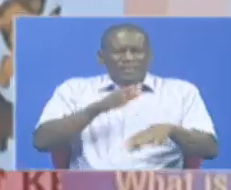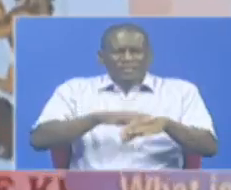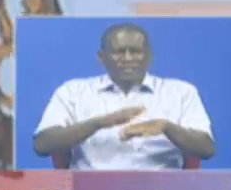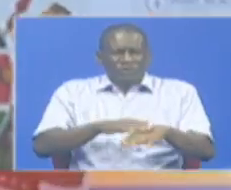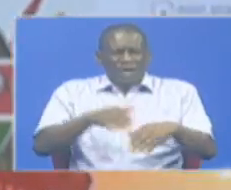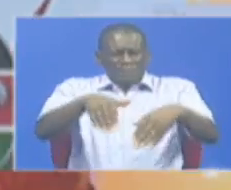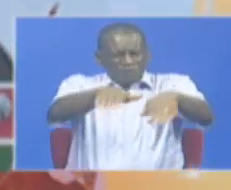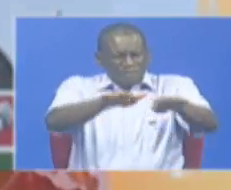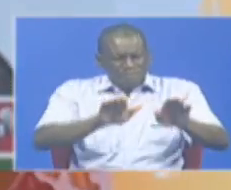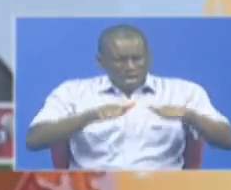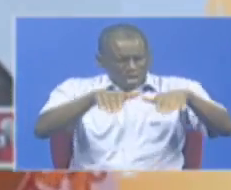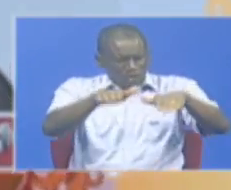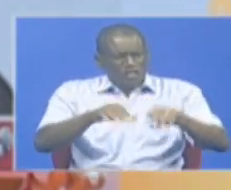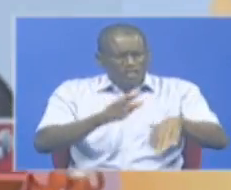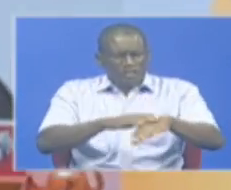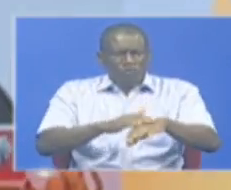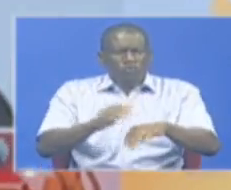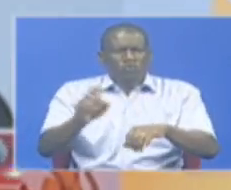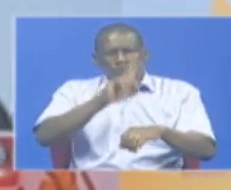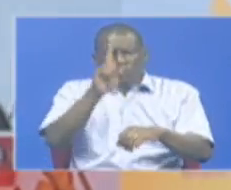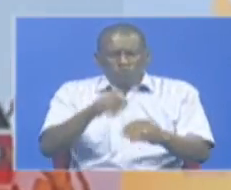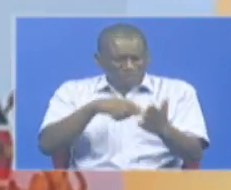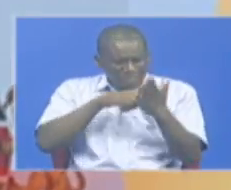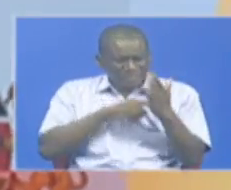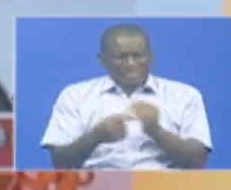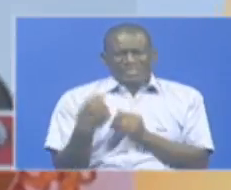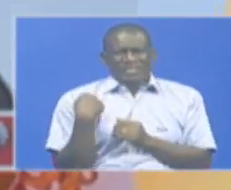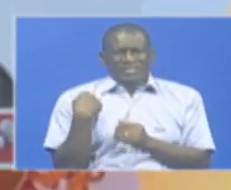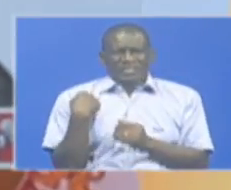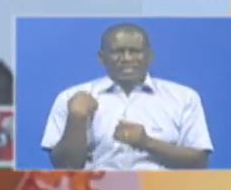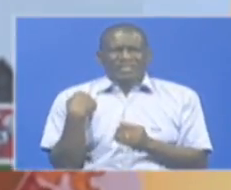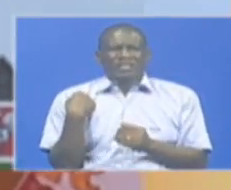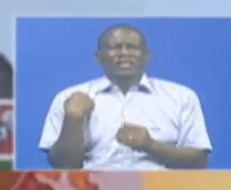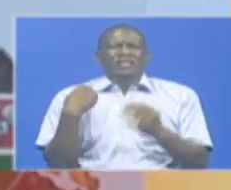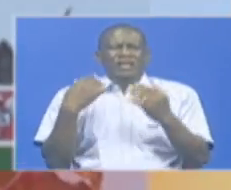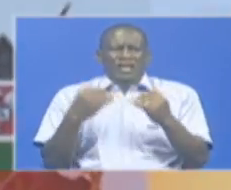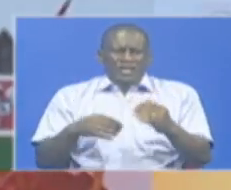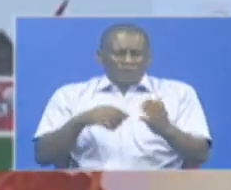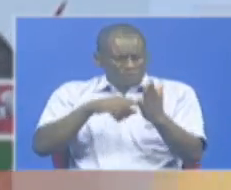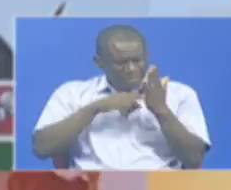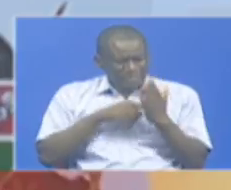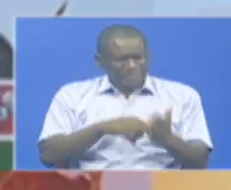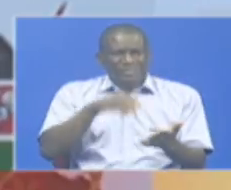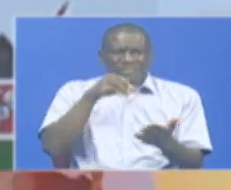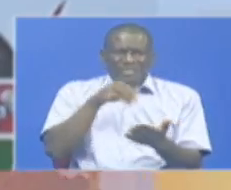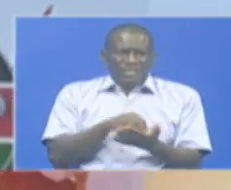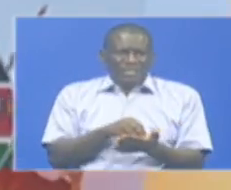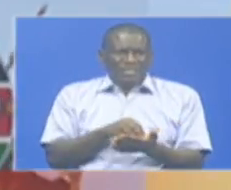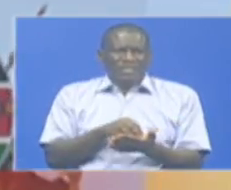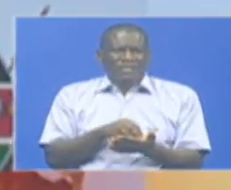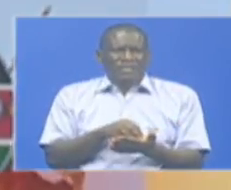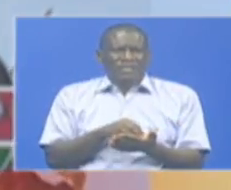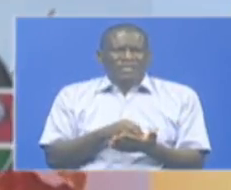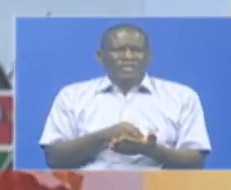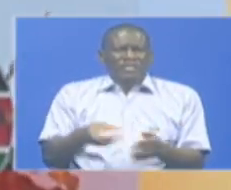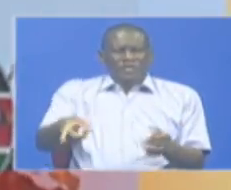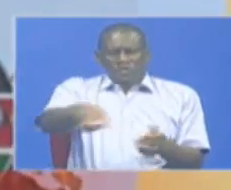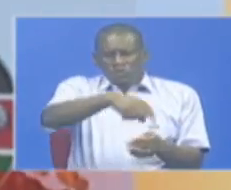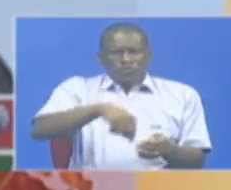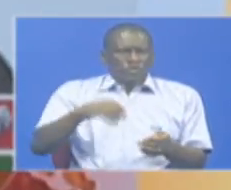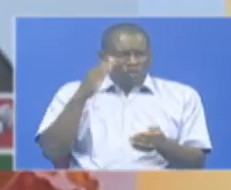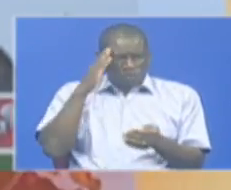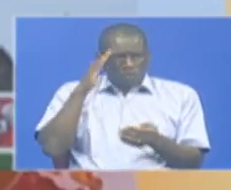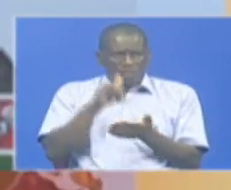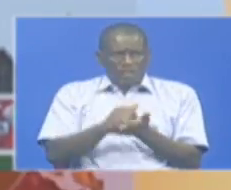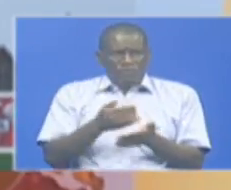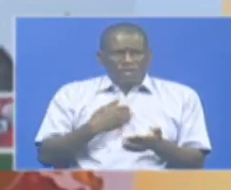was emphasized yesterday, but I'll go ahead and emphasize once more. We do know that we do have Kenyans